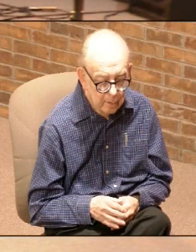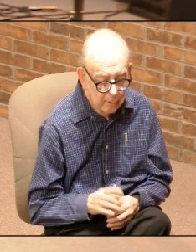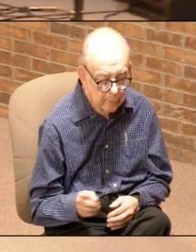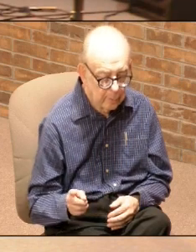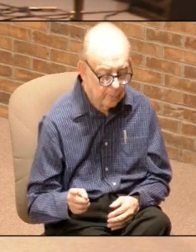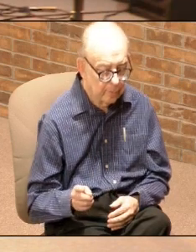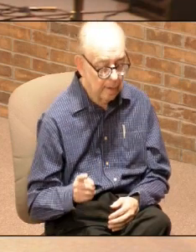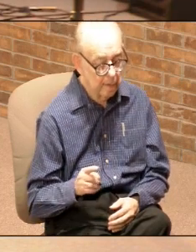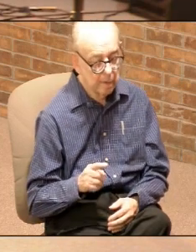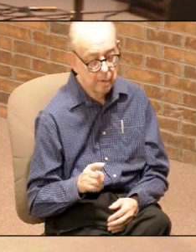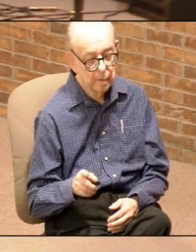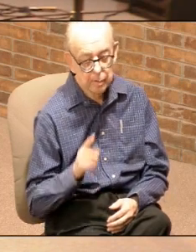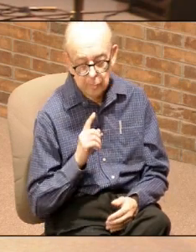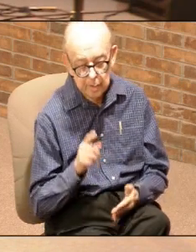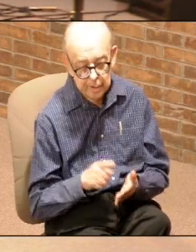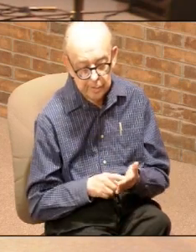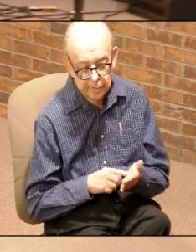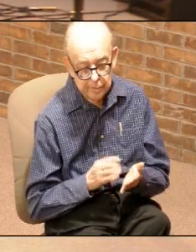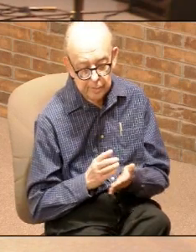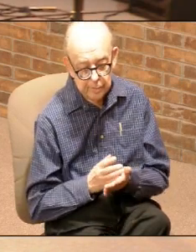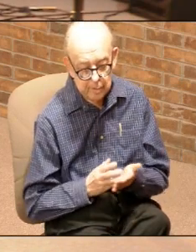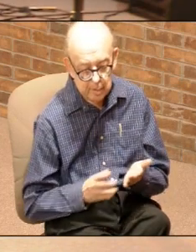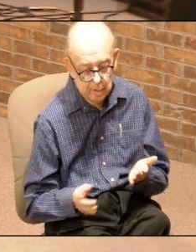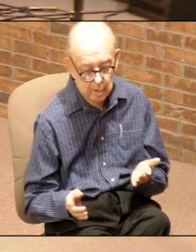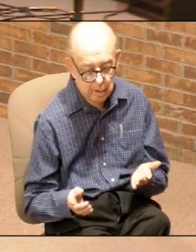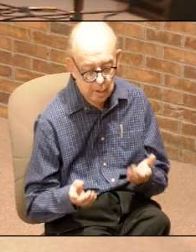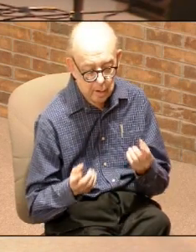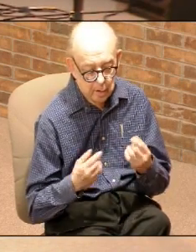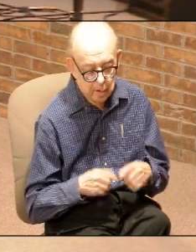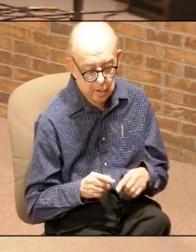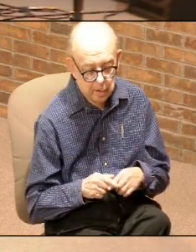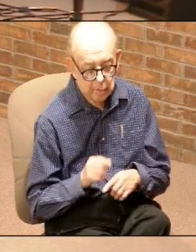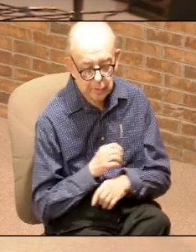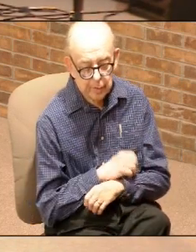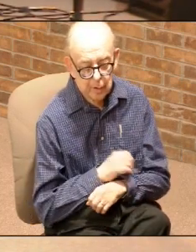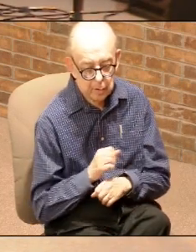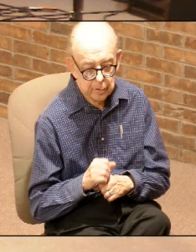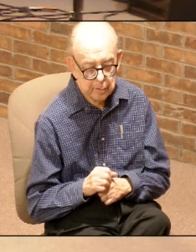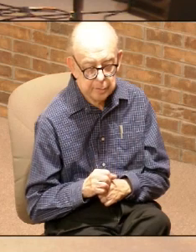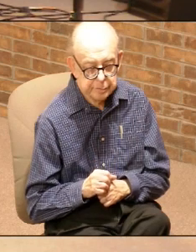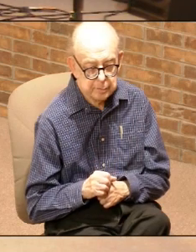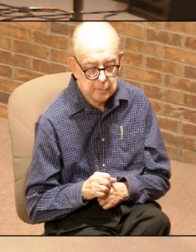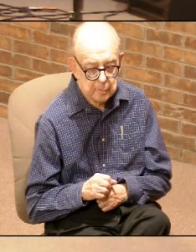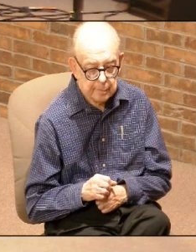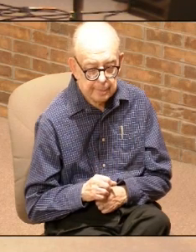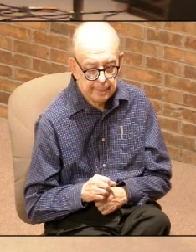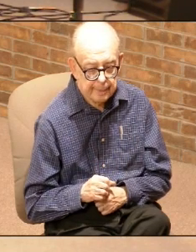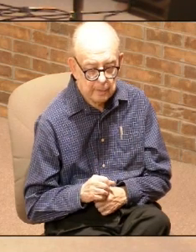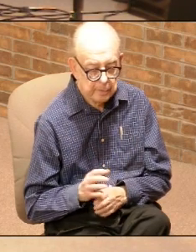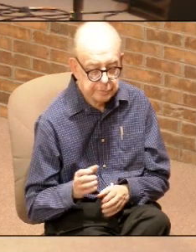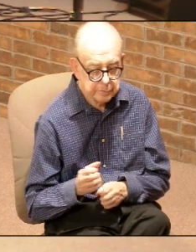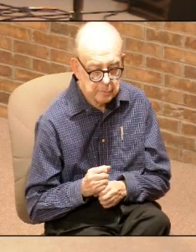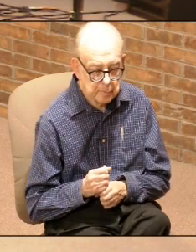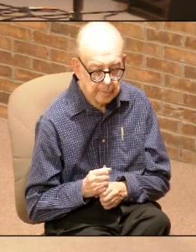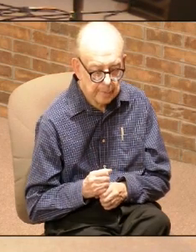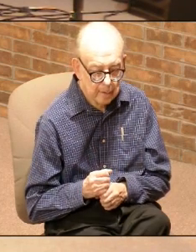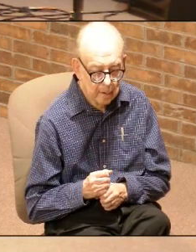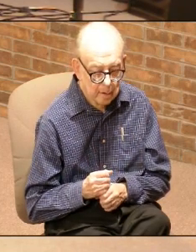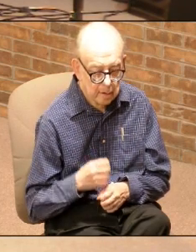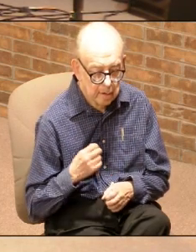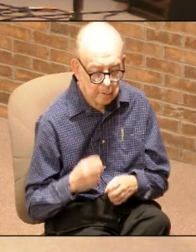There are some that come to the altar to get a